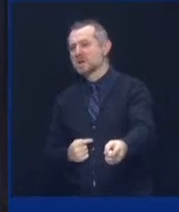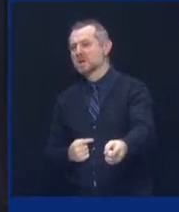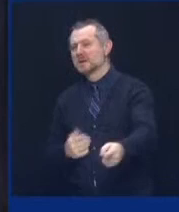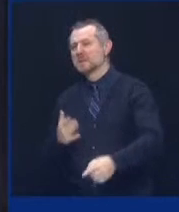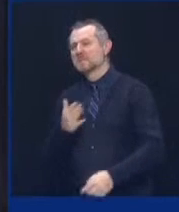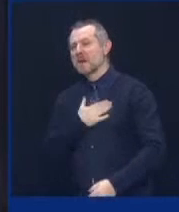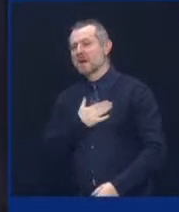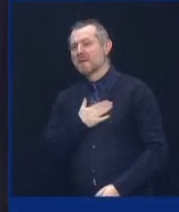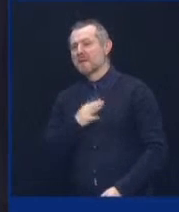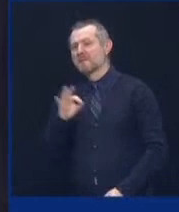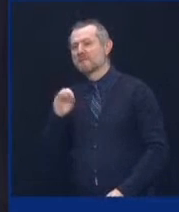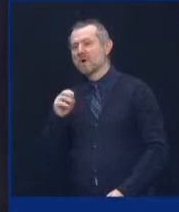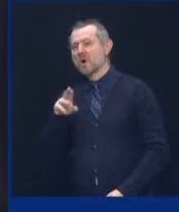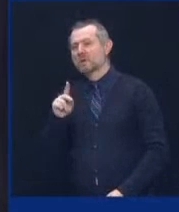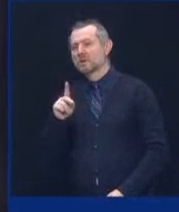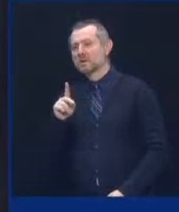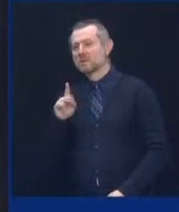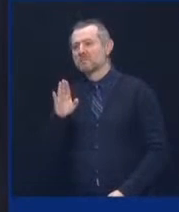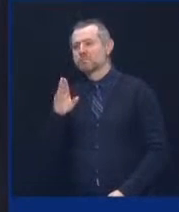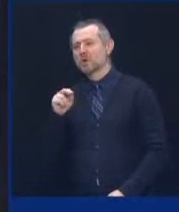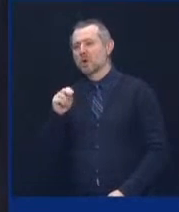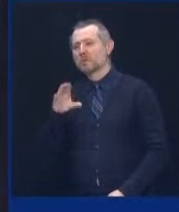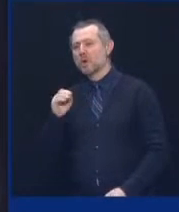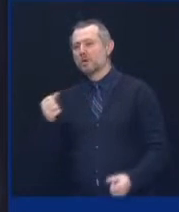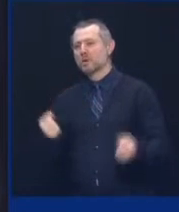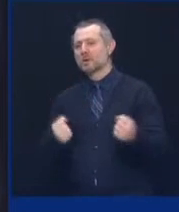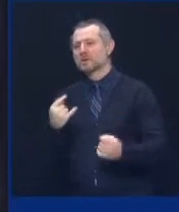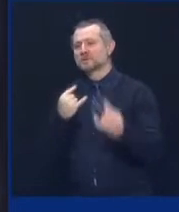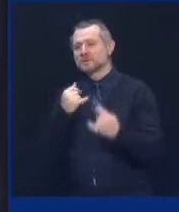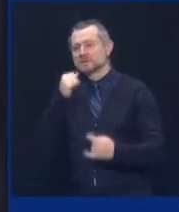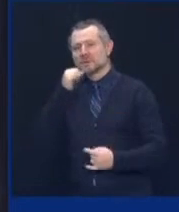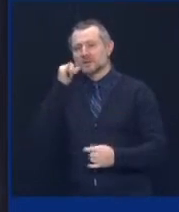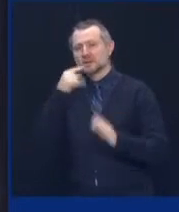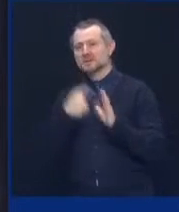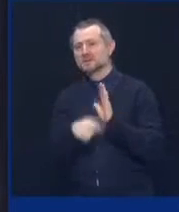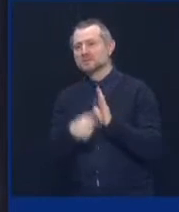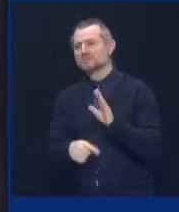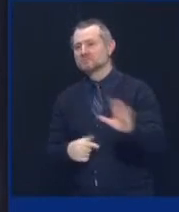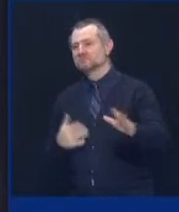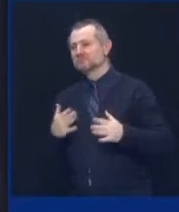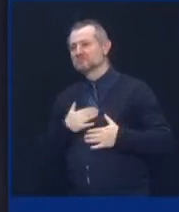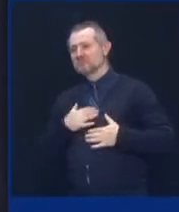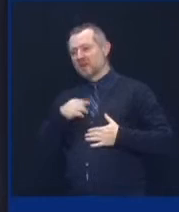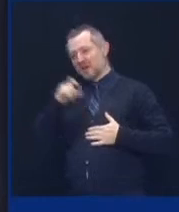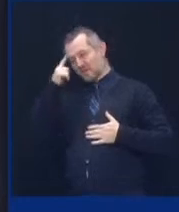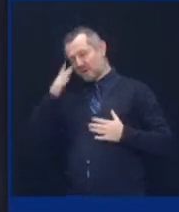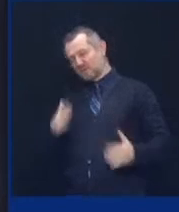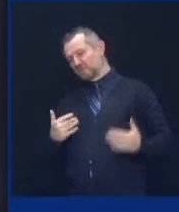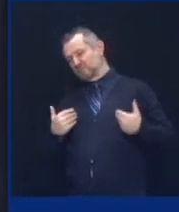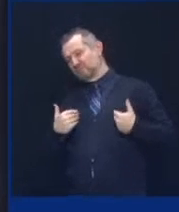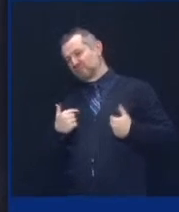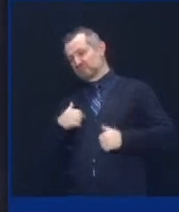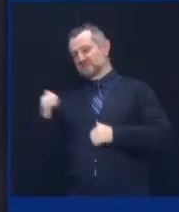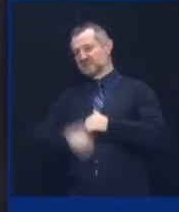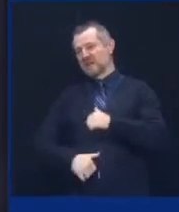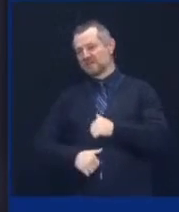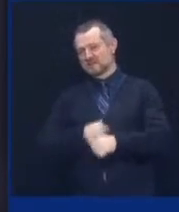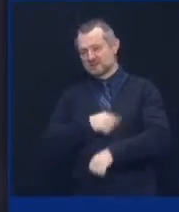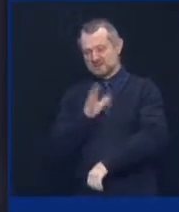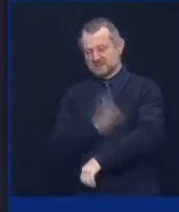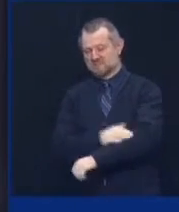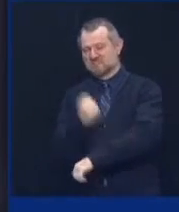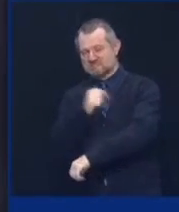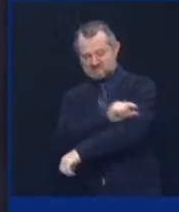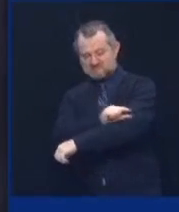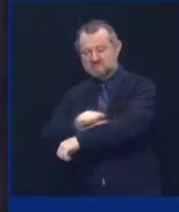Bronco yesterday. And look, I understand as governor I have a thick skin, and people say a lot of things, but I